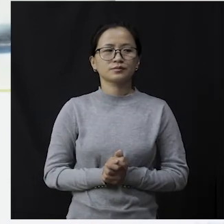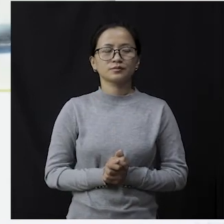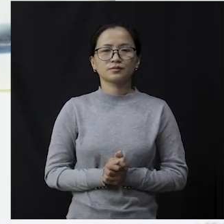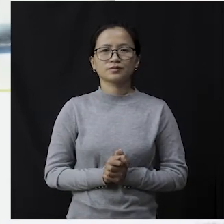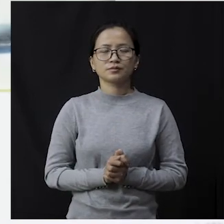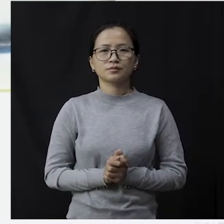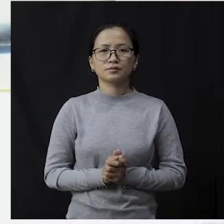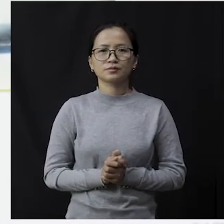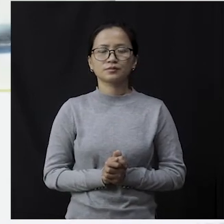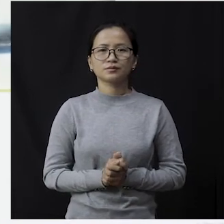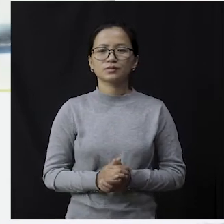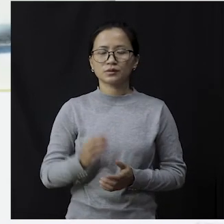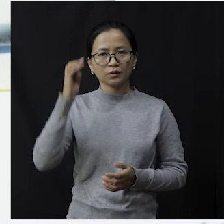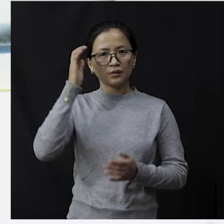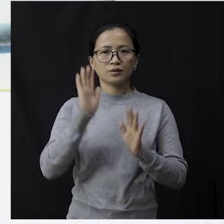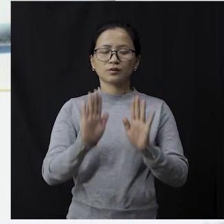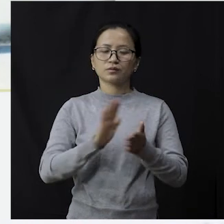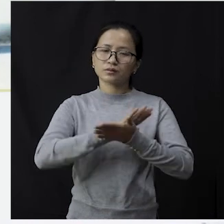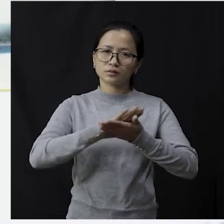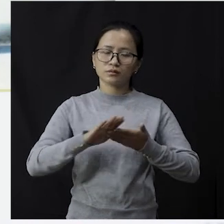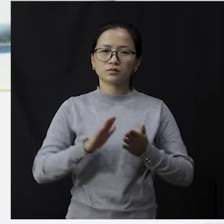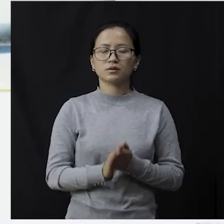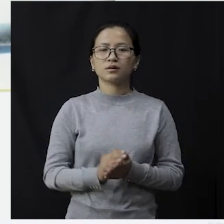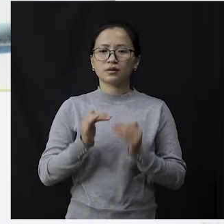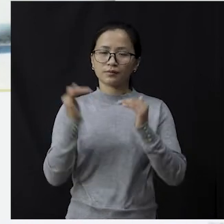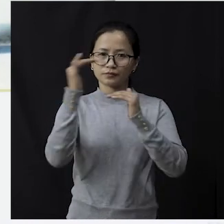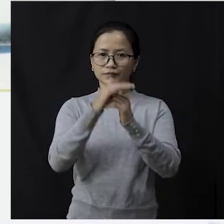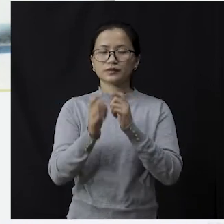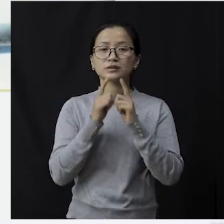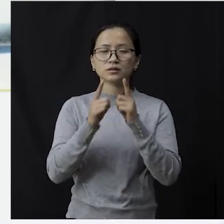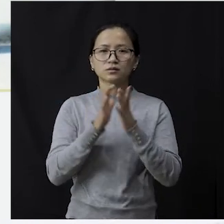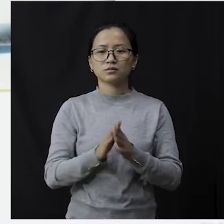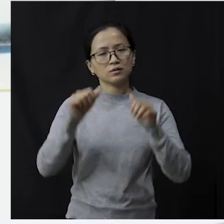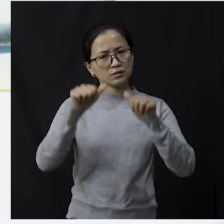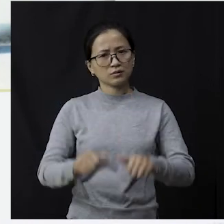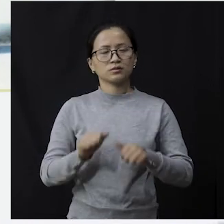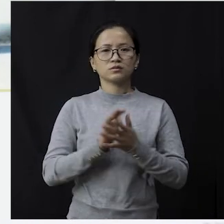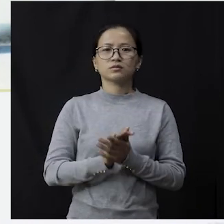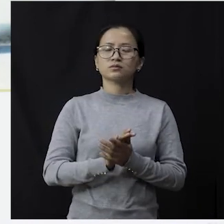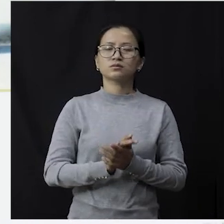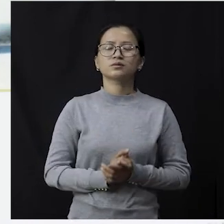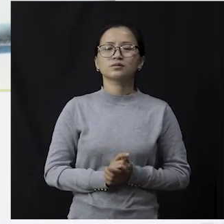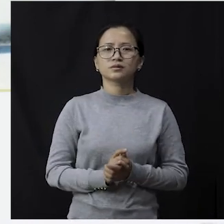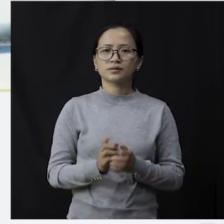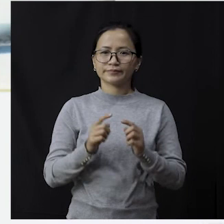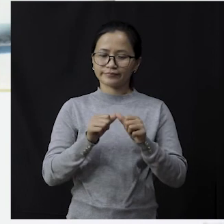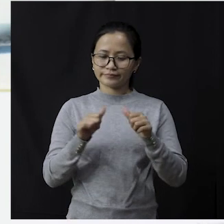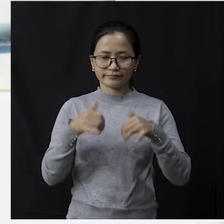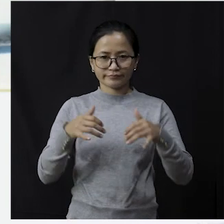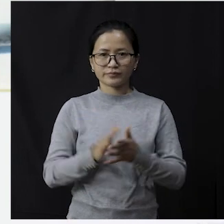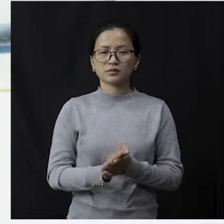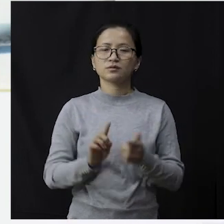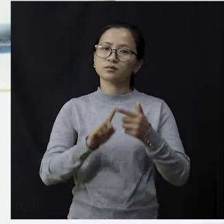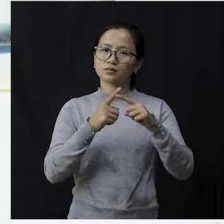So students, I hope you all are clear with the above discussions, and I hope that you can able to solve your activity,